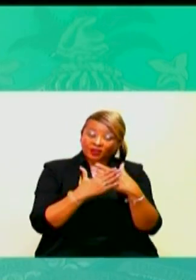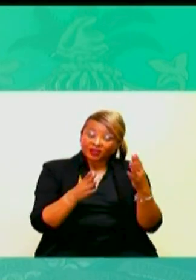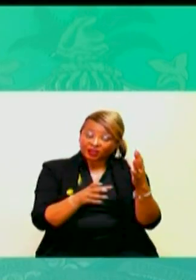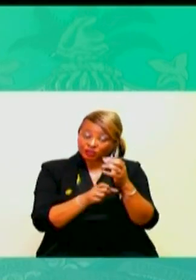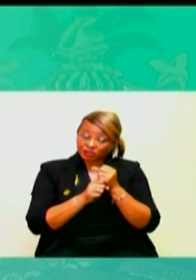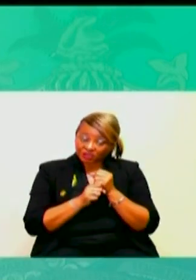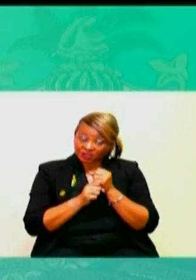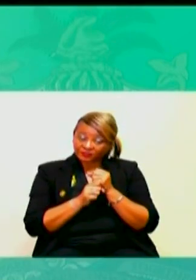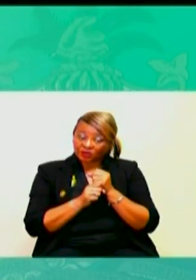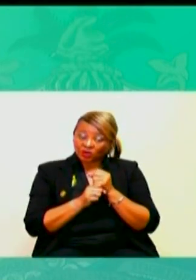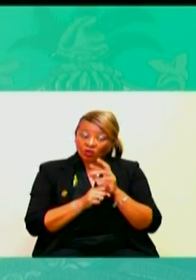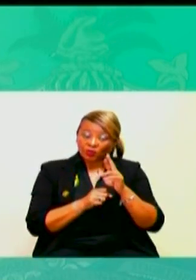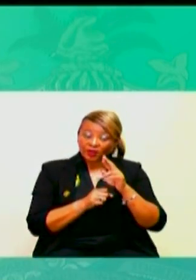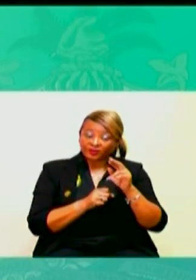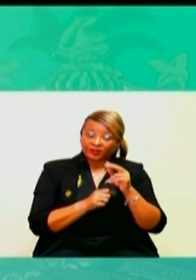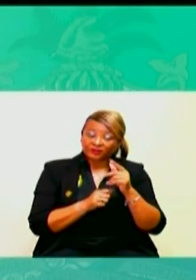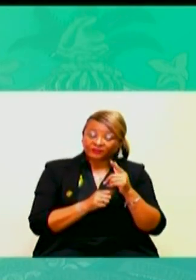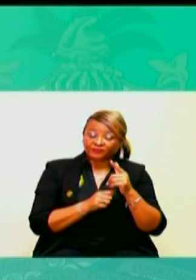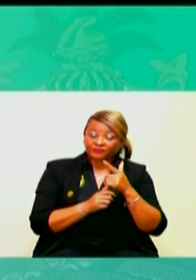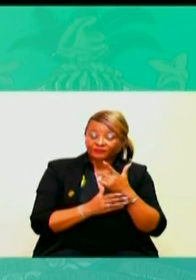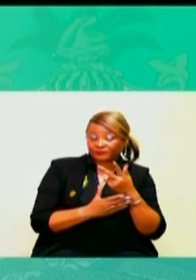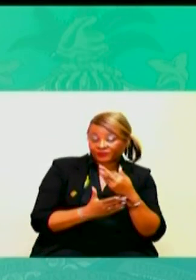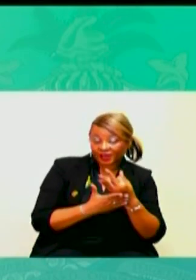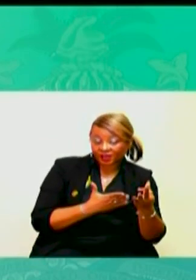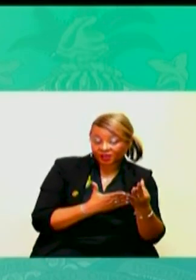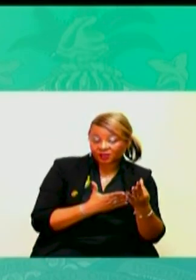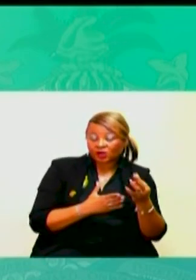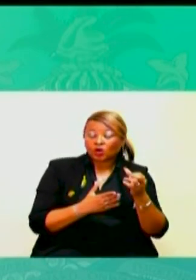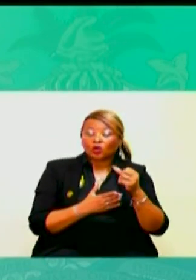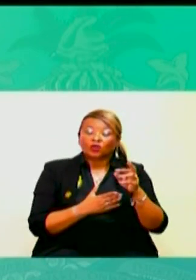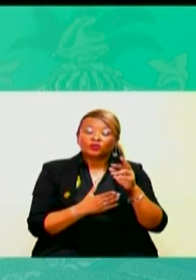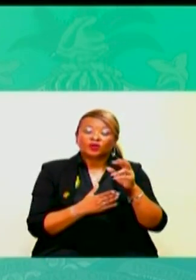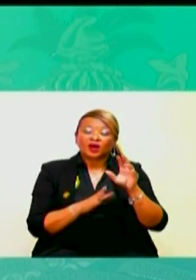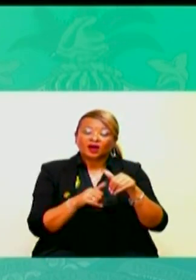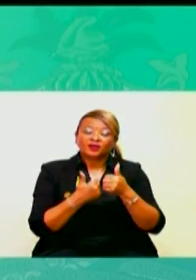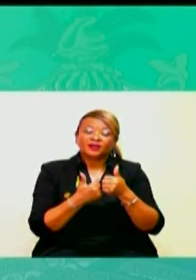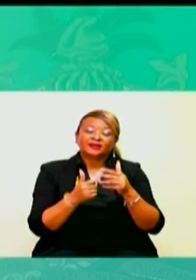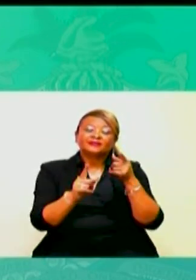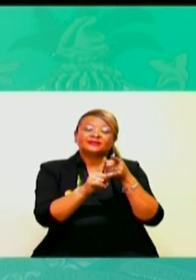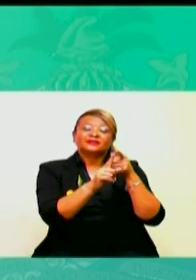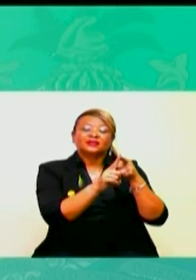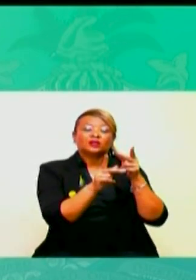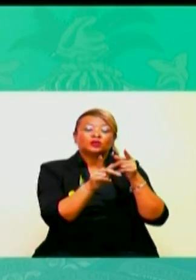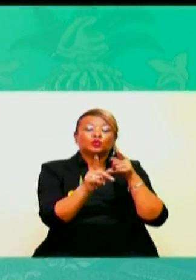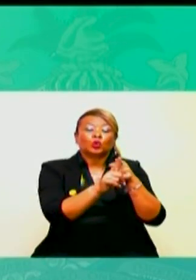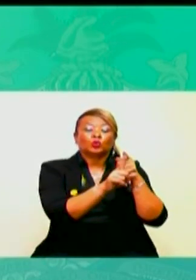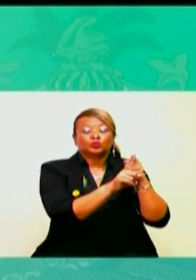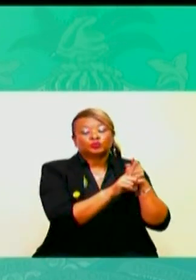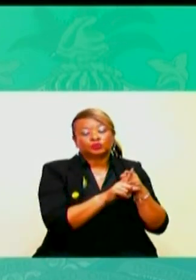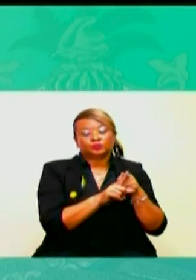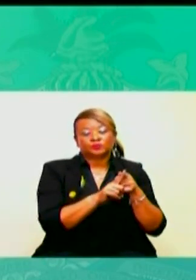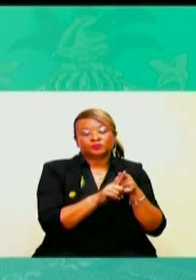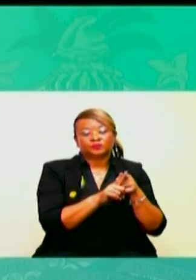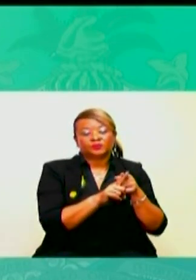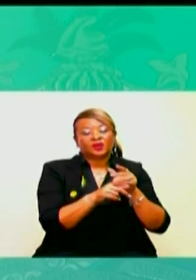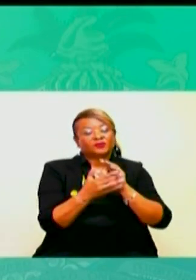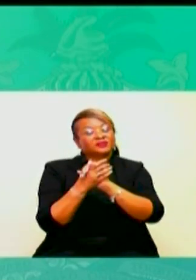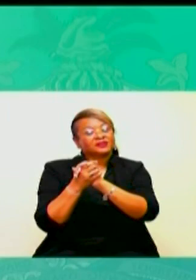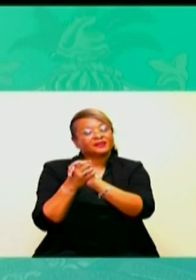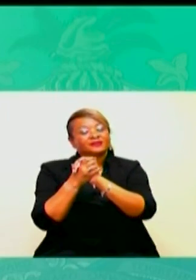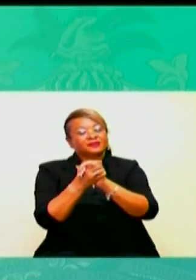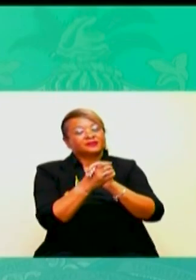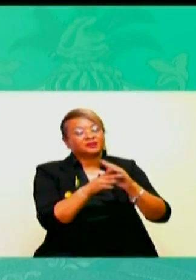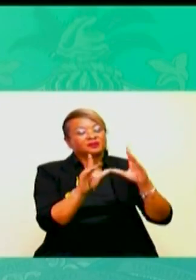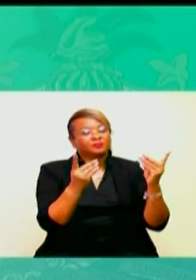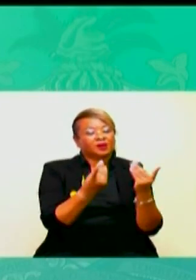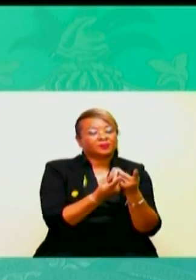they have fallen short, and what they intend to do to ensure that they meet said goals and objectives. Yes. I wish to commend the Director and the Department